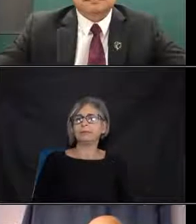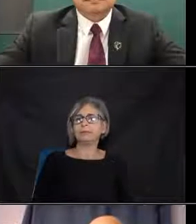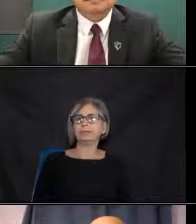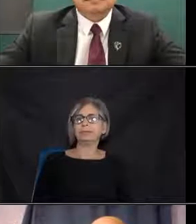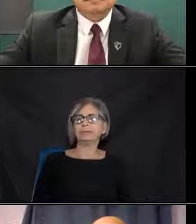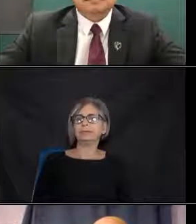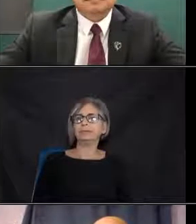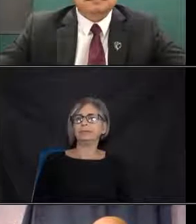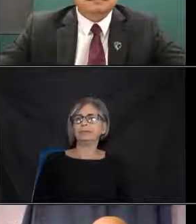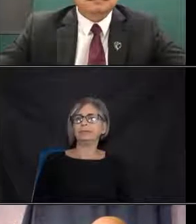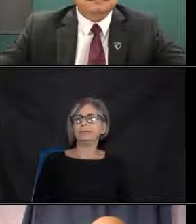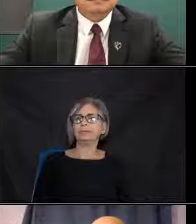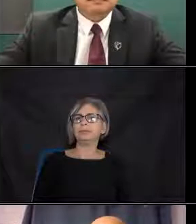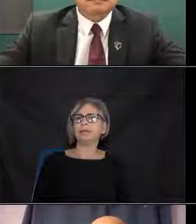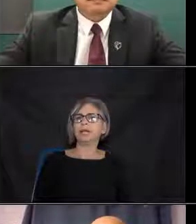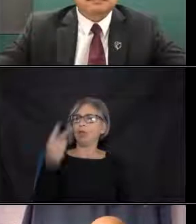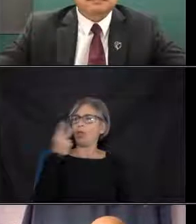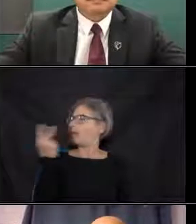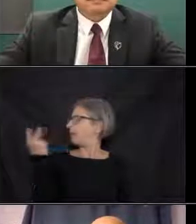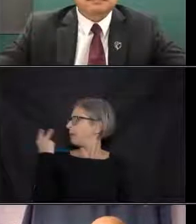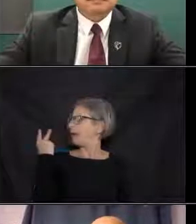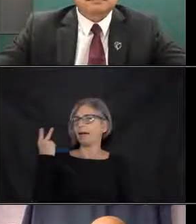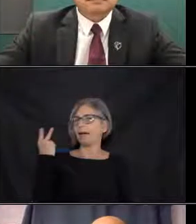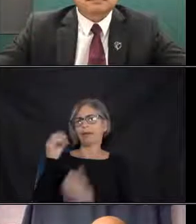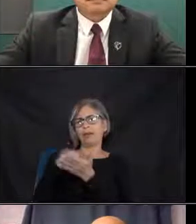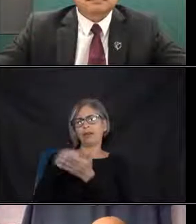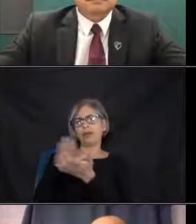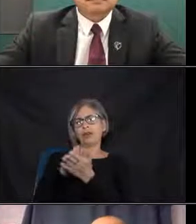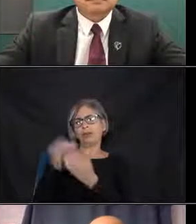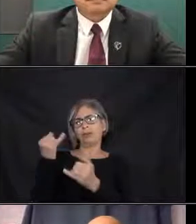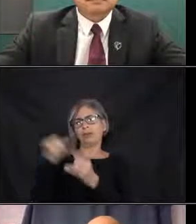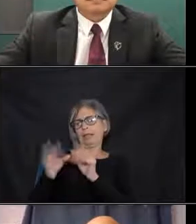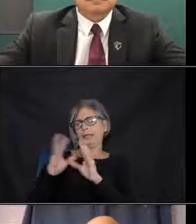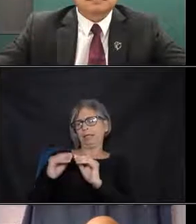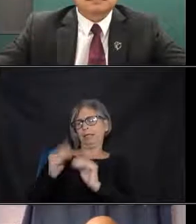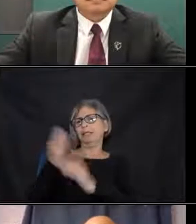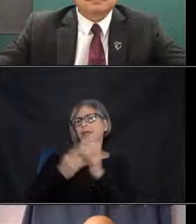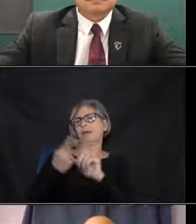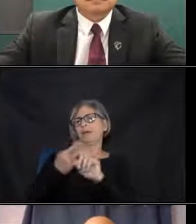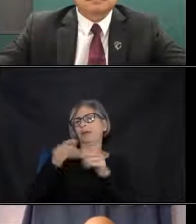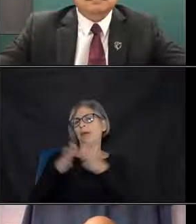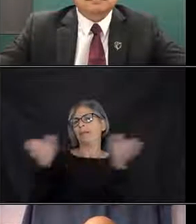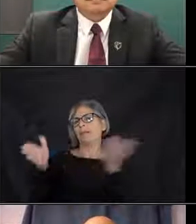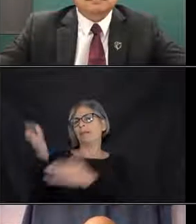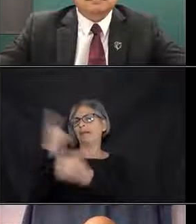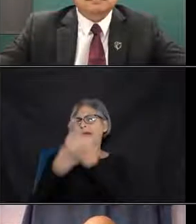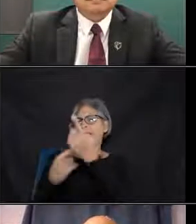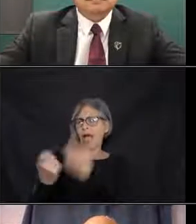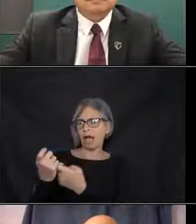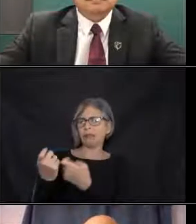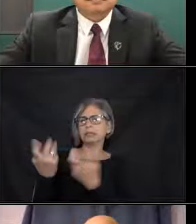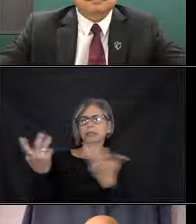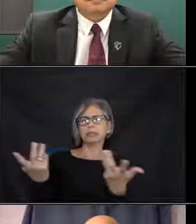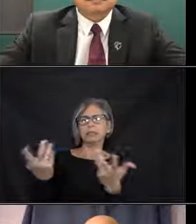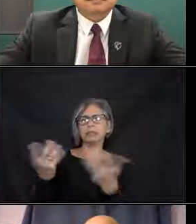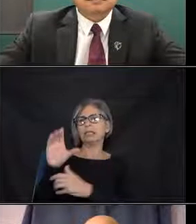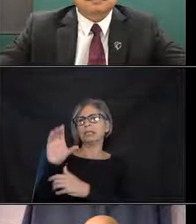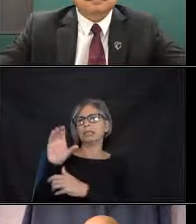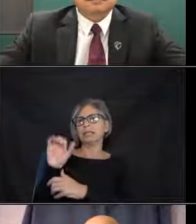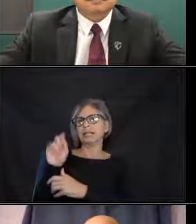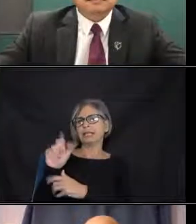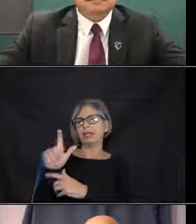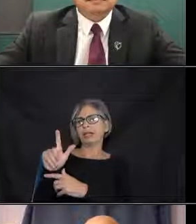And I was looking back at the minutes, and we did have someone from the public ask about if Centennial